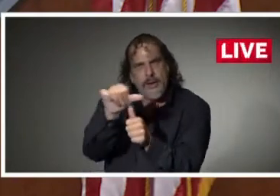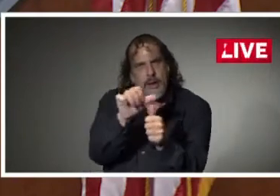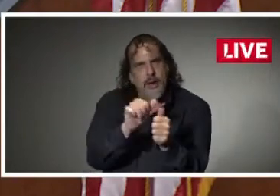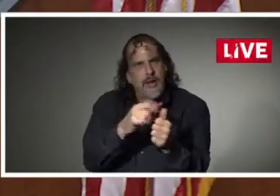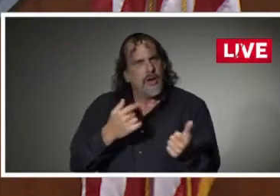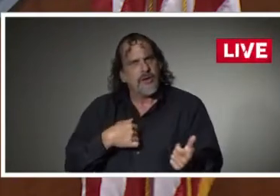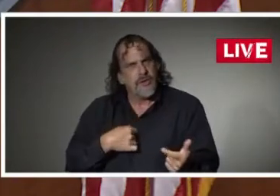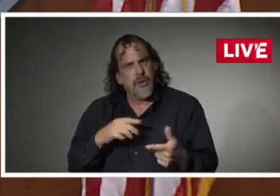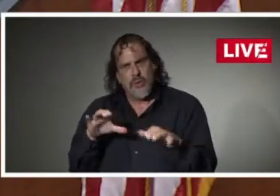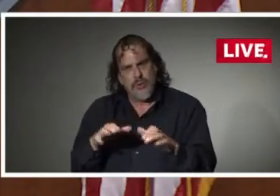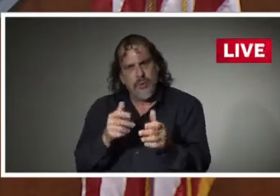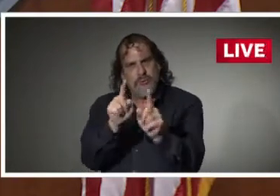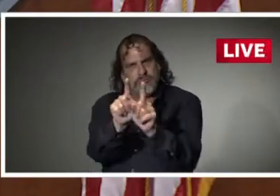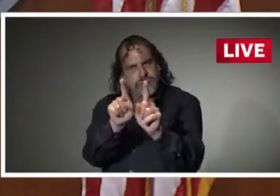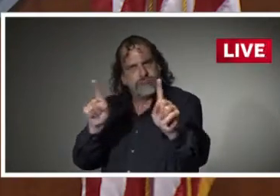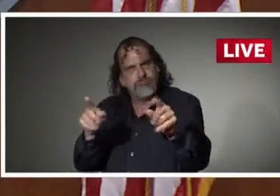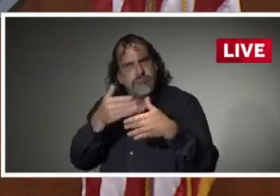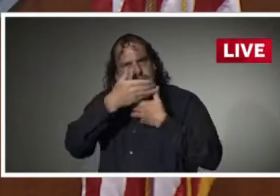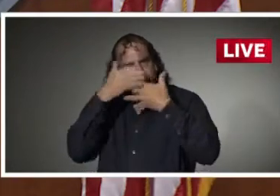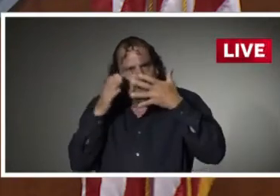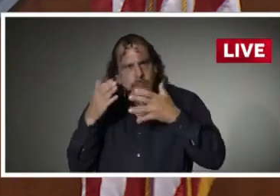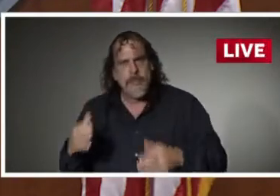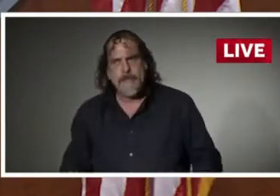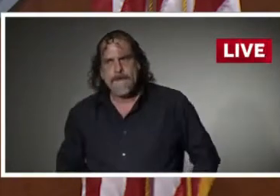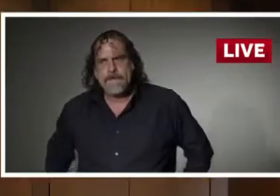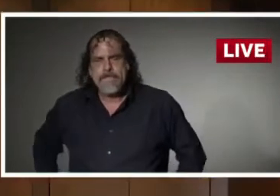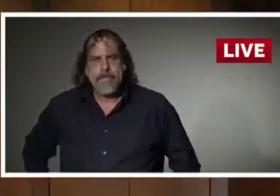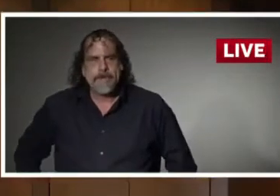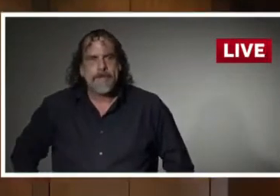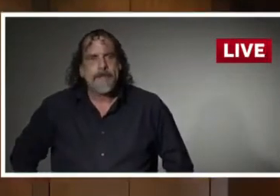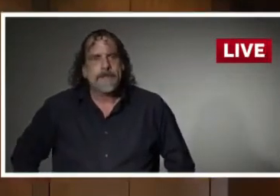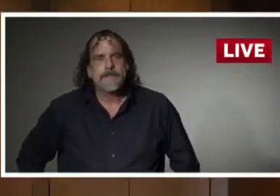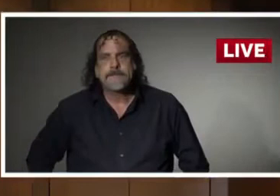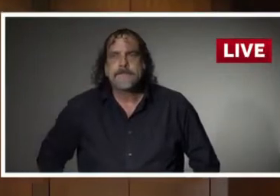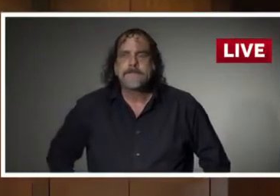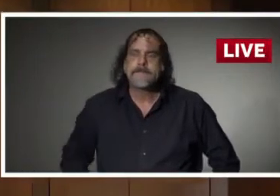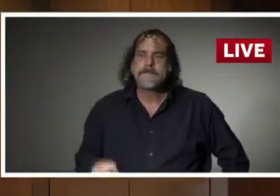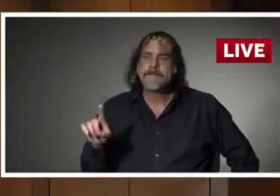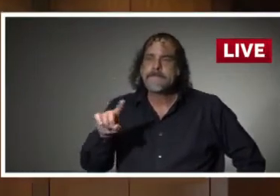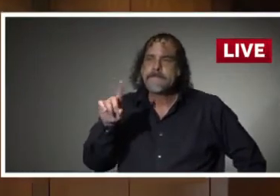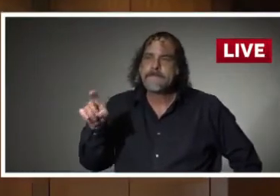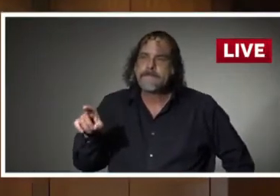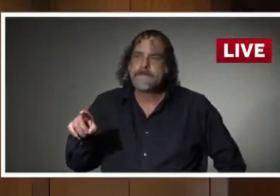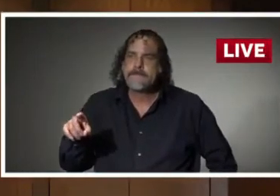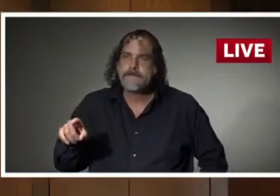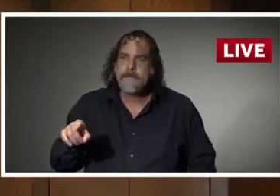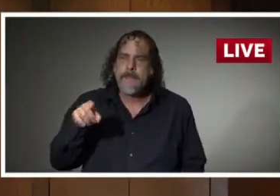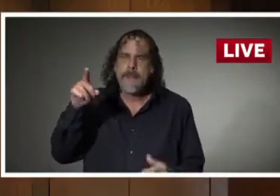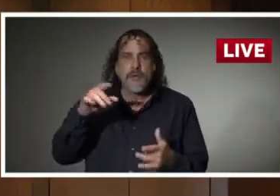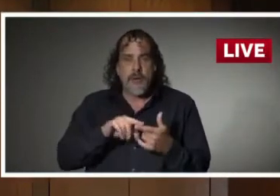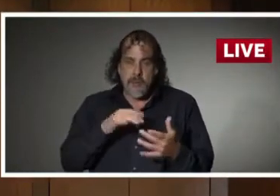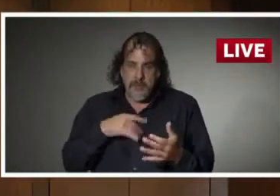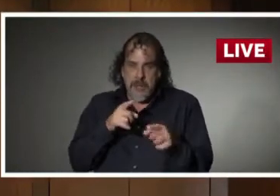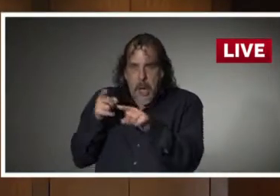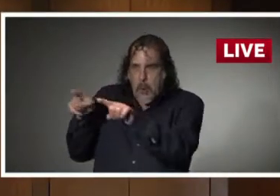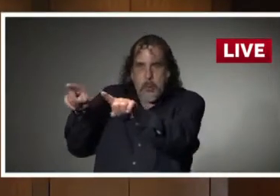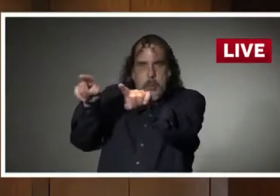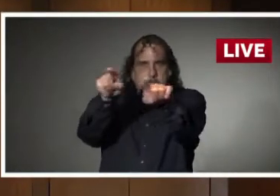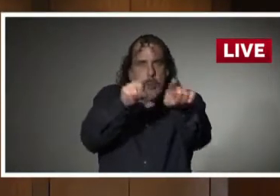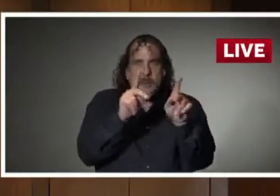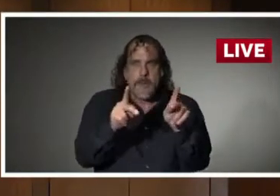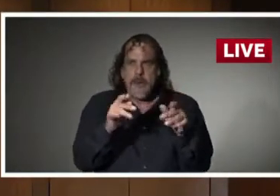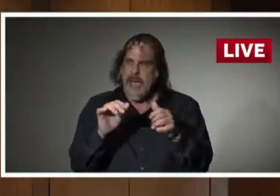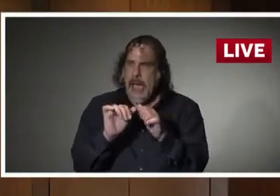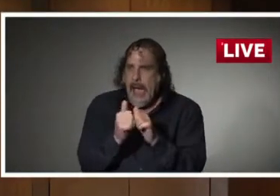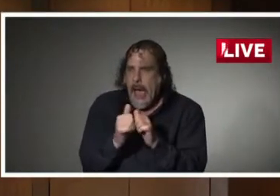take the additional steps. Yes, sir. So, Governor, if you say we have to get buy-in on this mask-wearing initiative, how